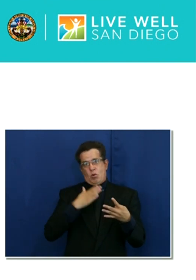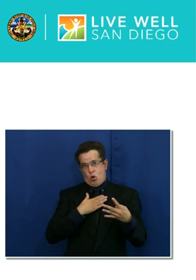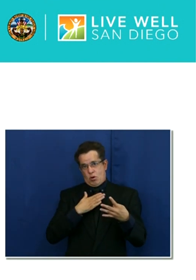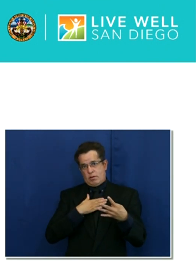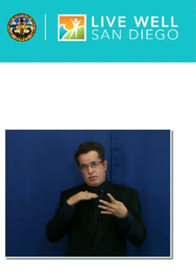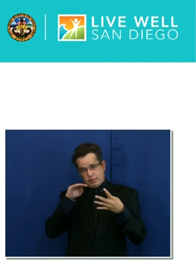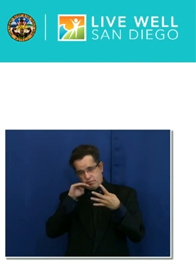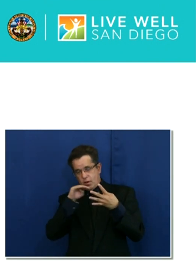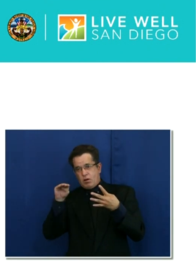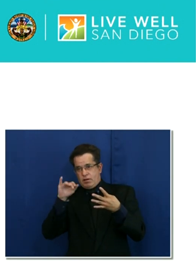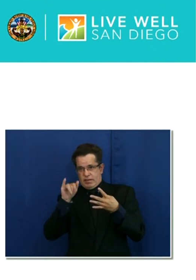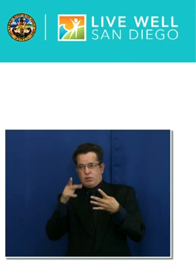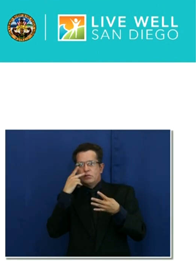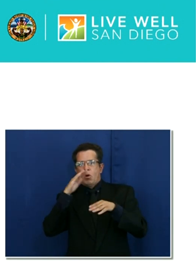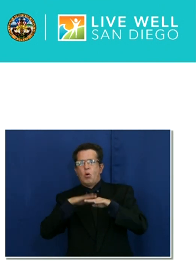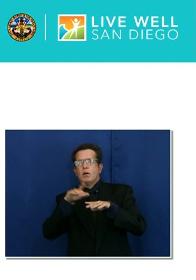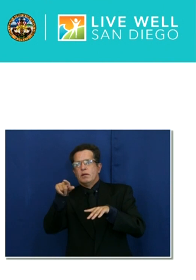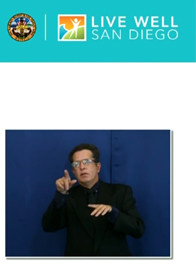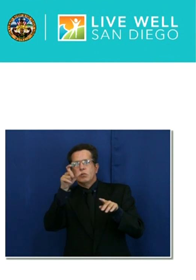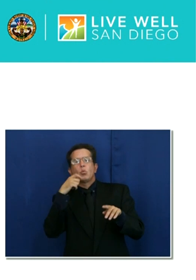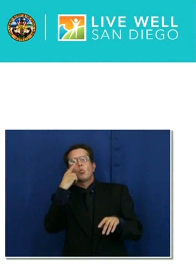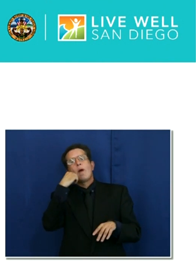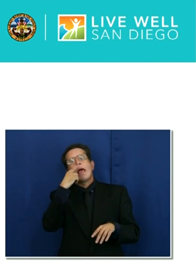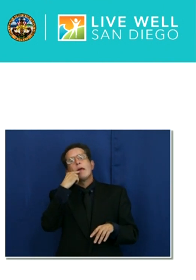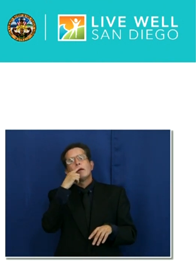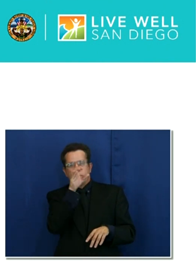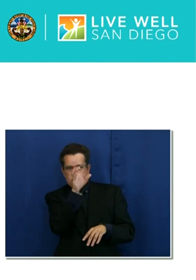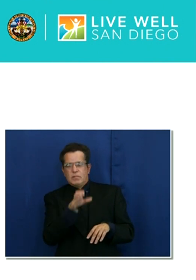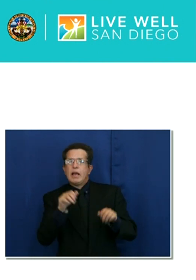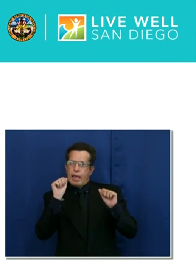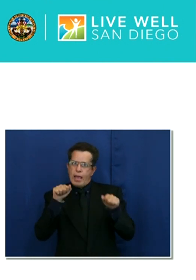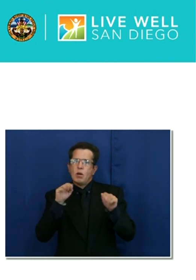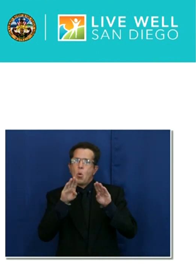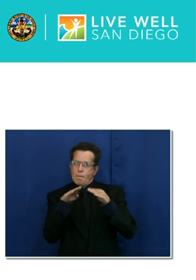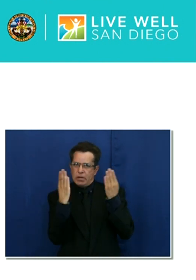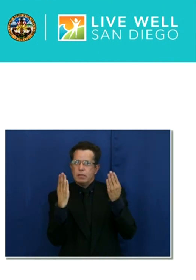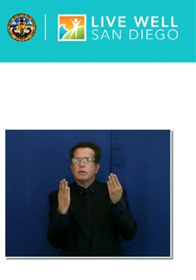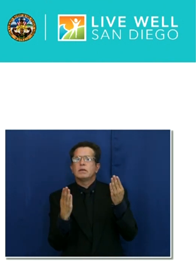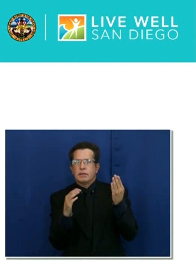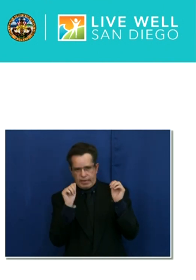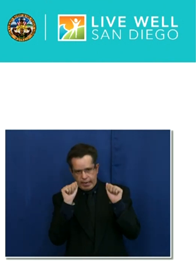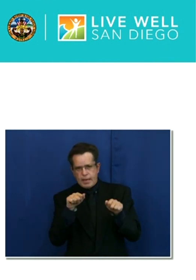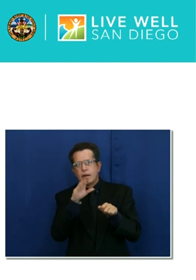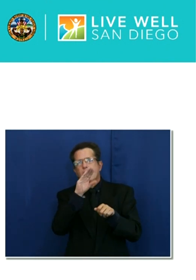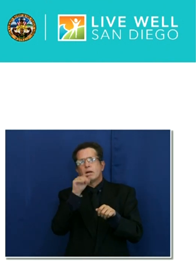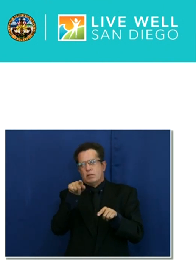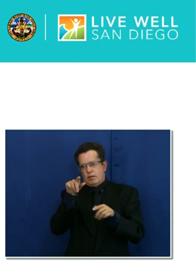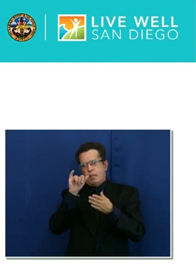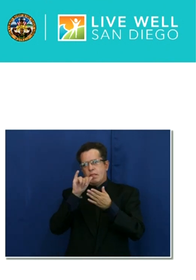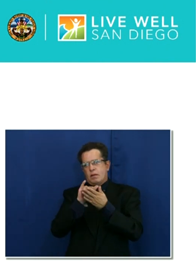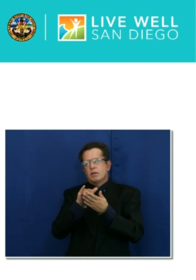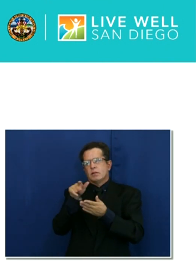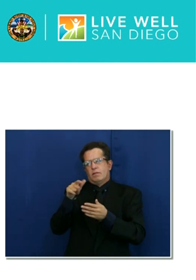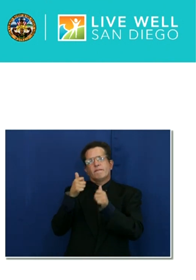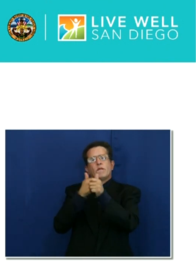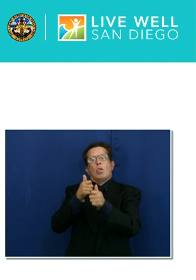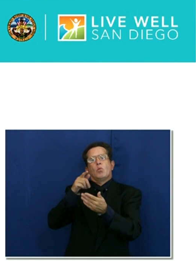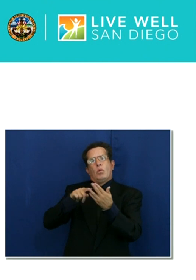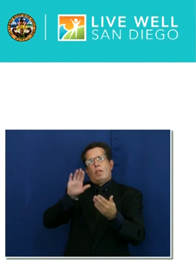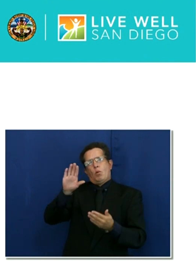of the activities that are on the left can be open plus those businesses at the percentage of